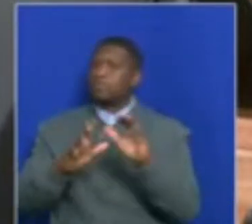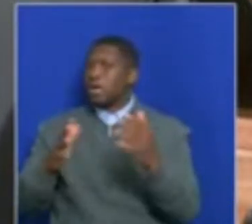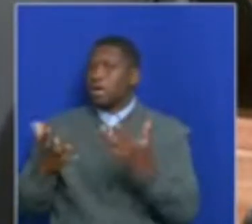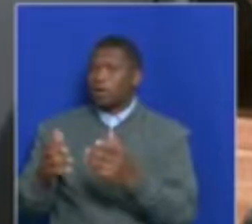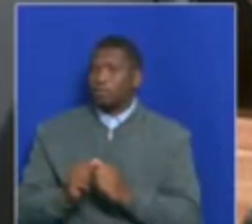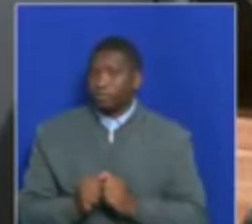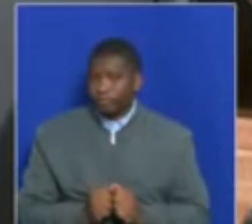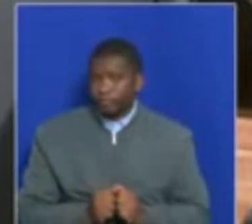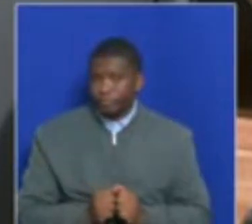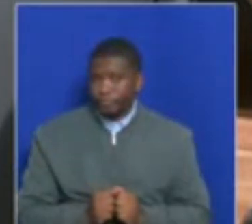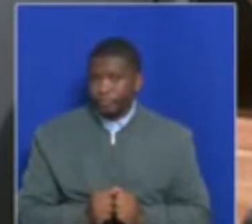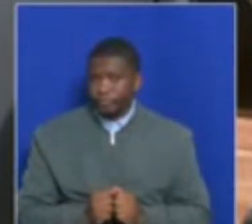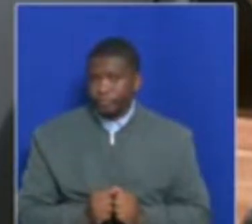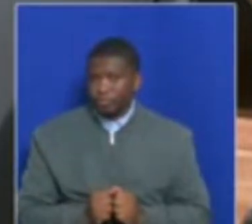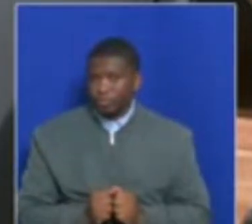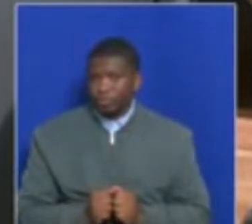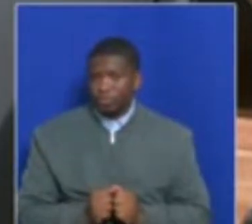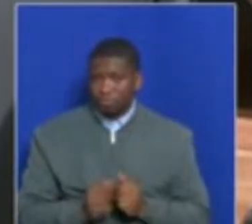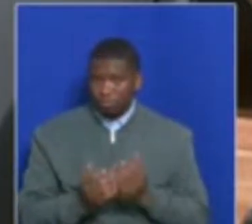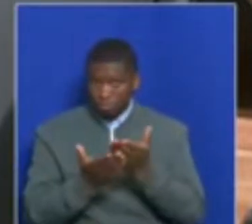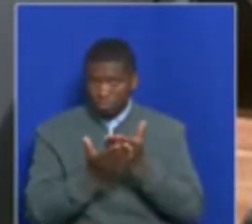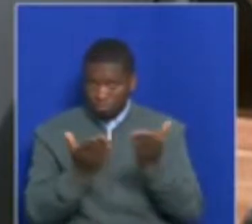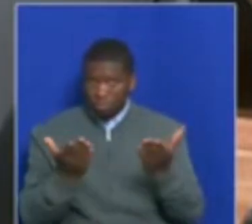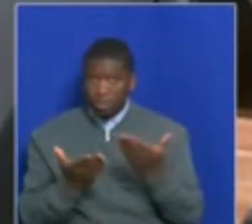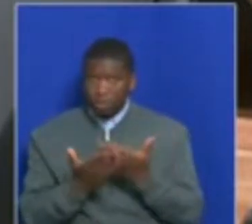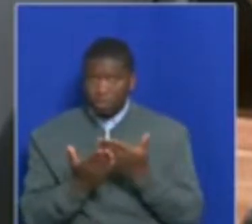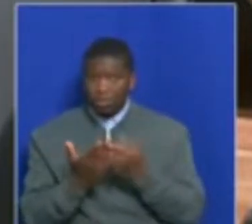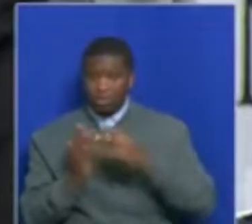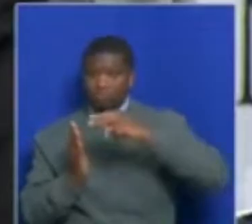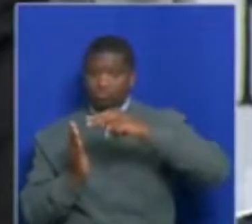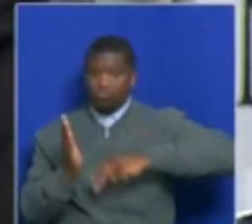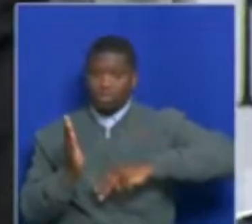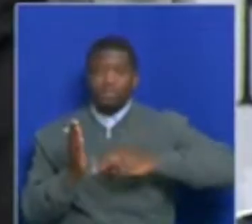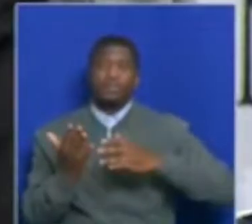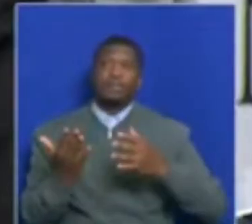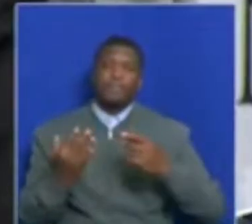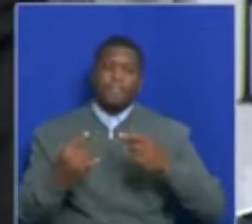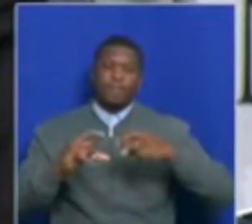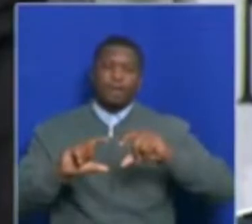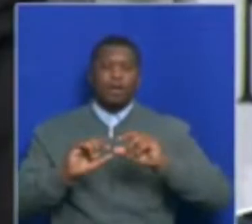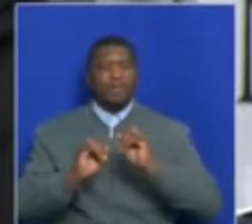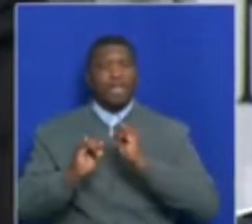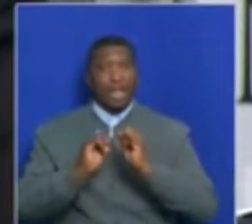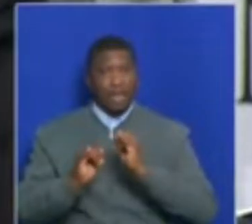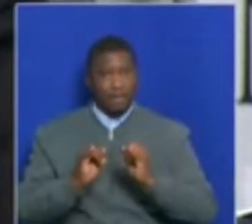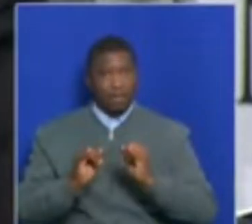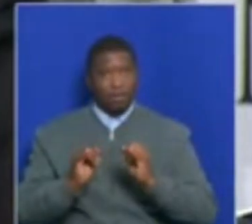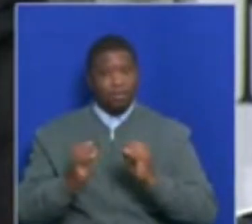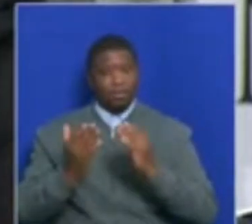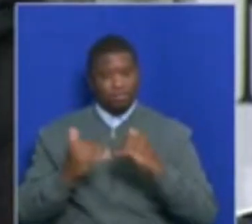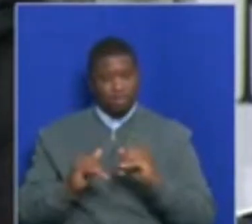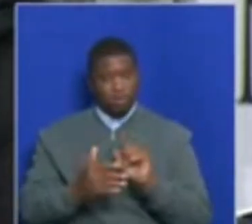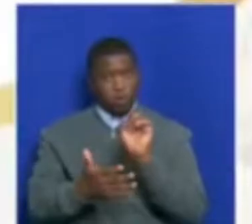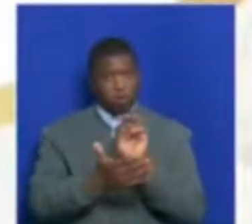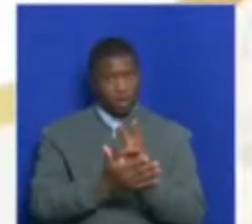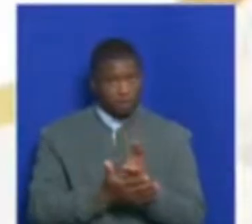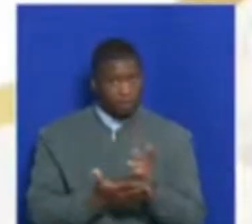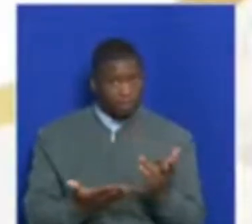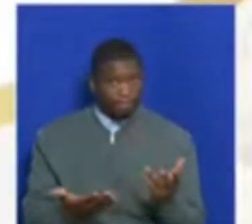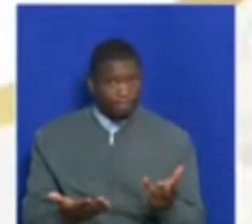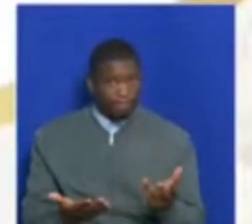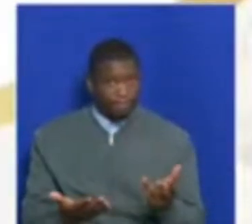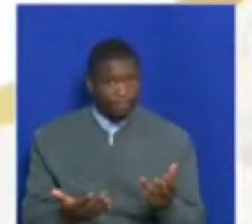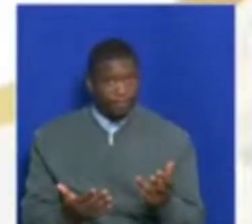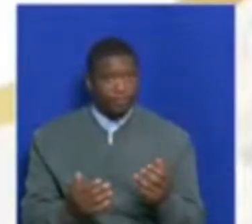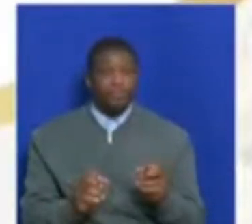And can you maybe read paragraph 11 and paragraph 12 into the record? Okay. I